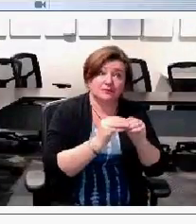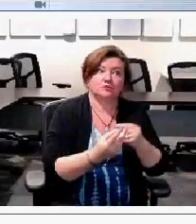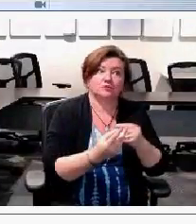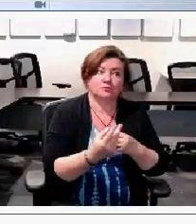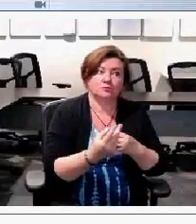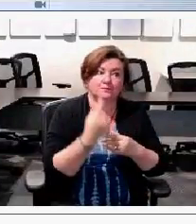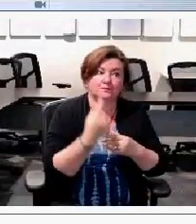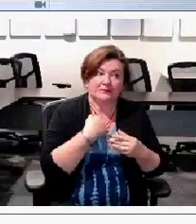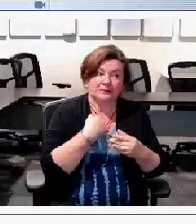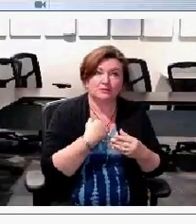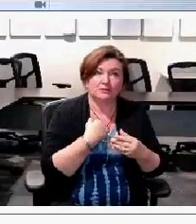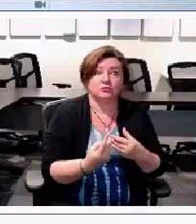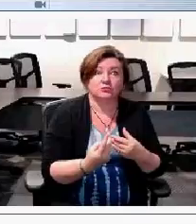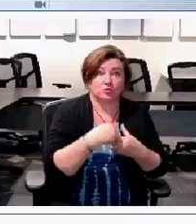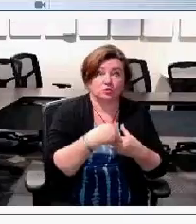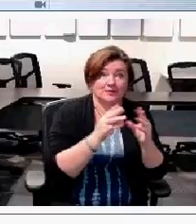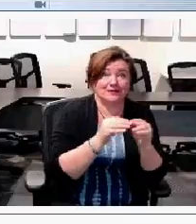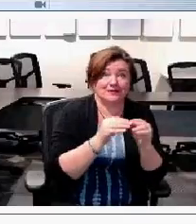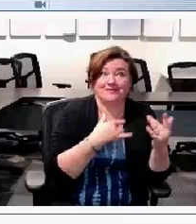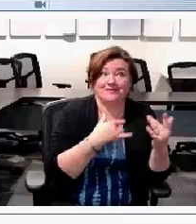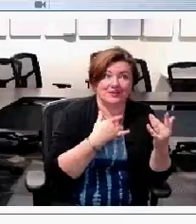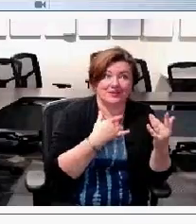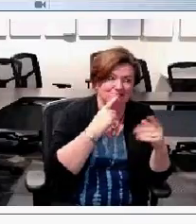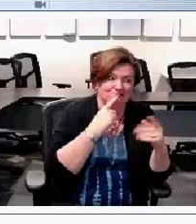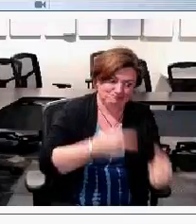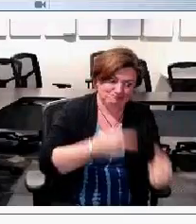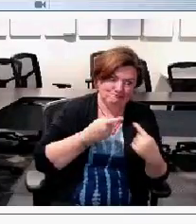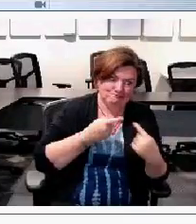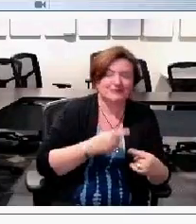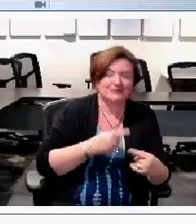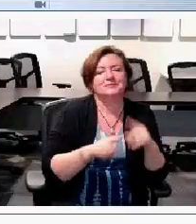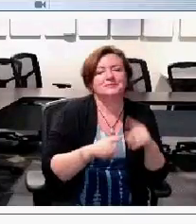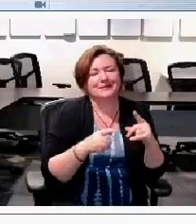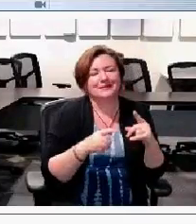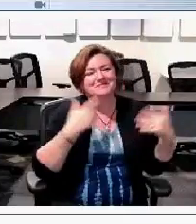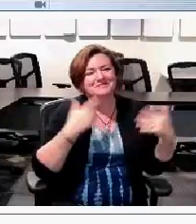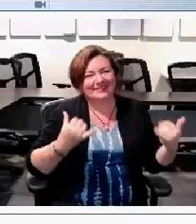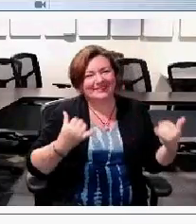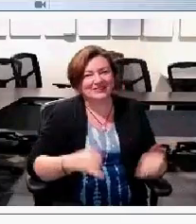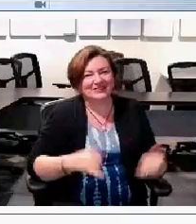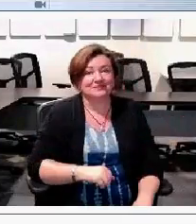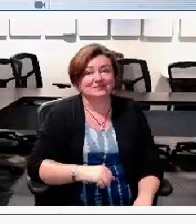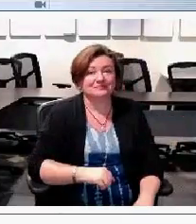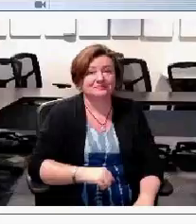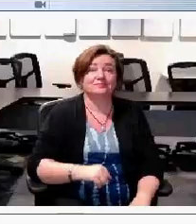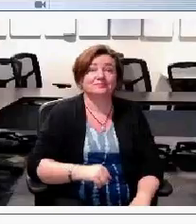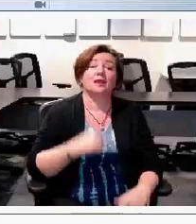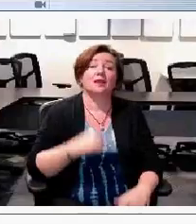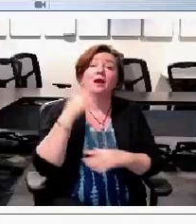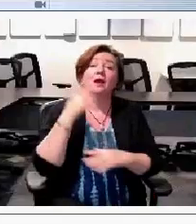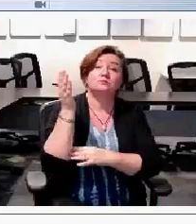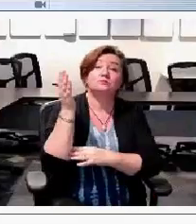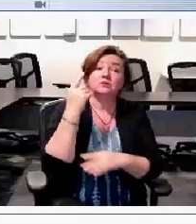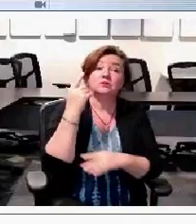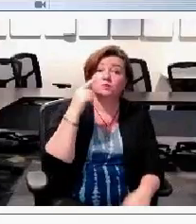been as difficult as what we do on a daily basis here, but I'm here. I am presenting, I